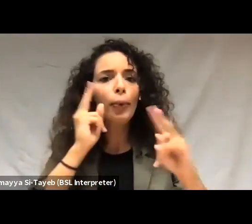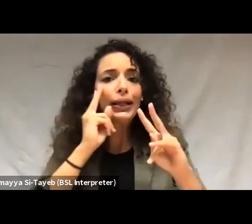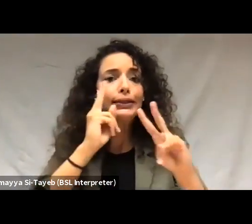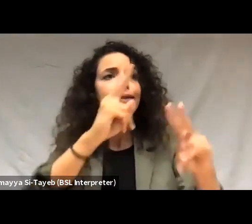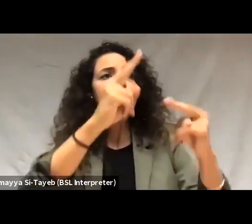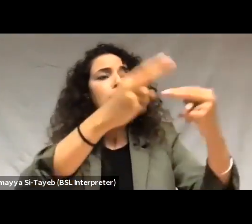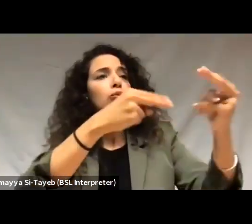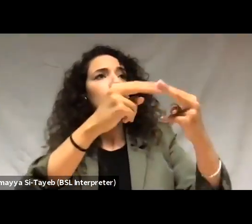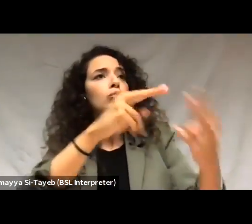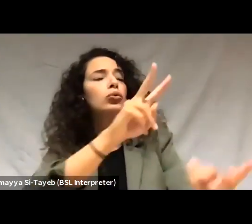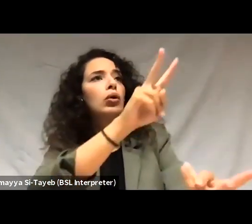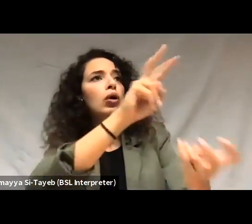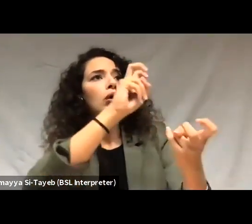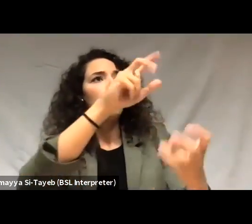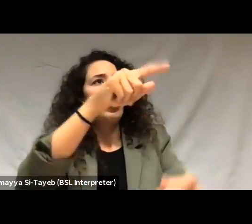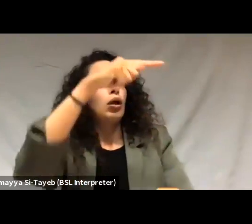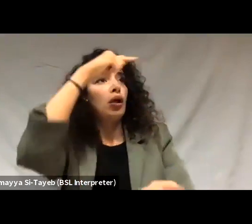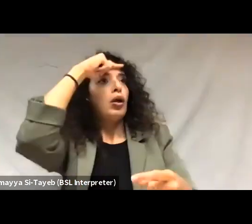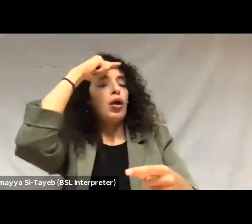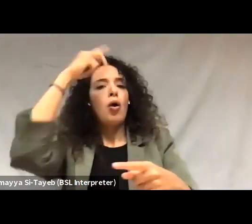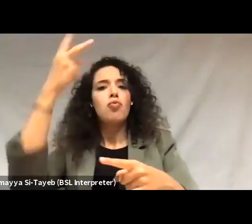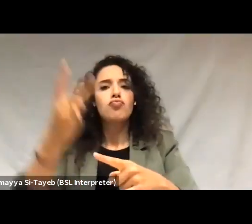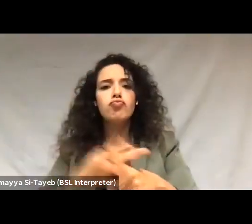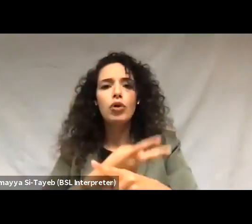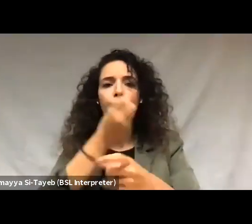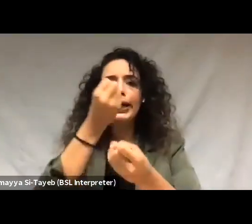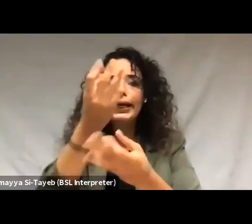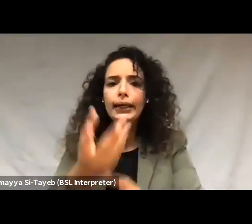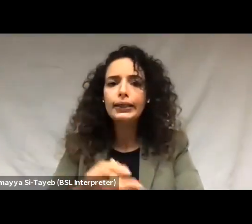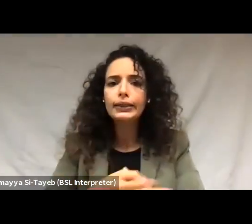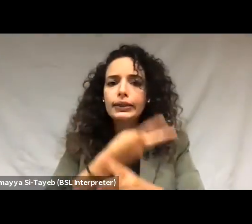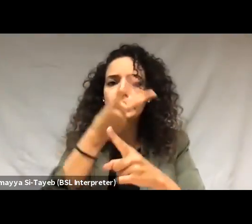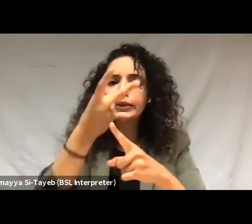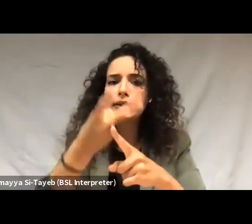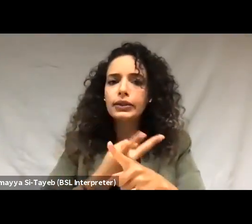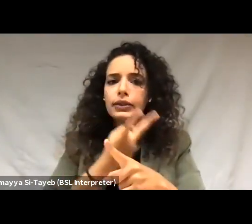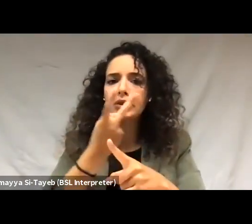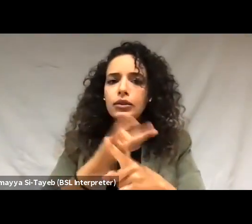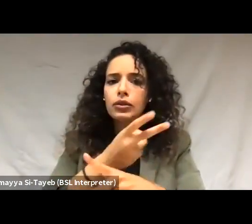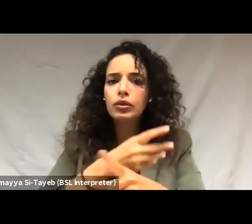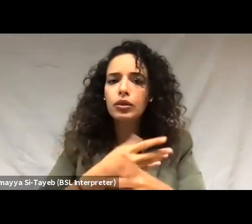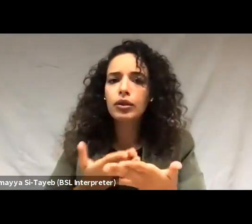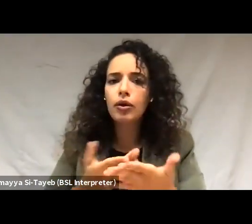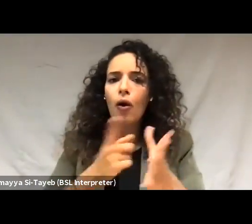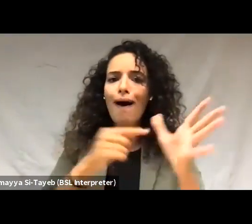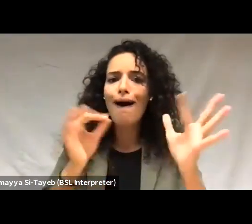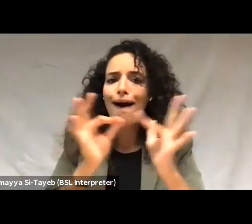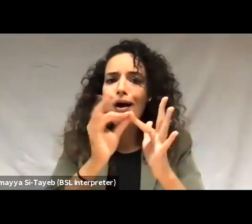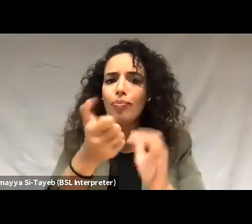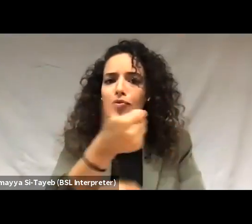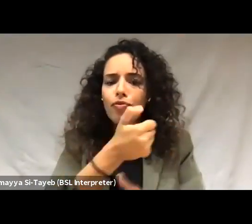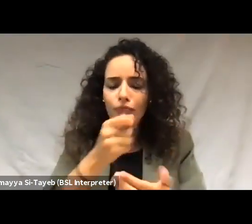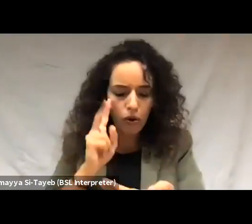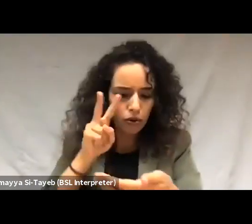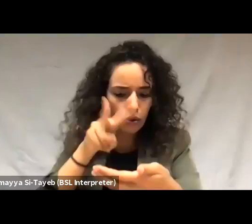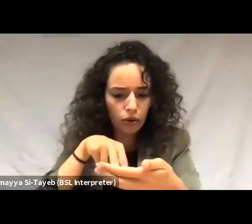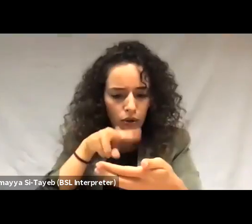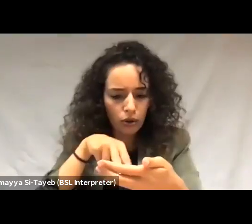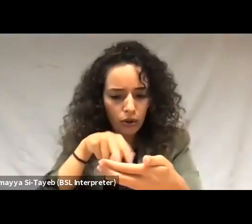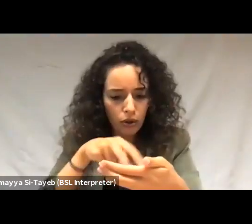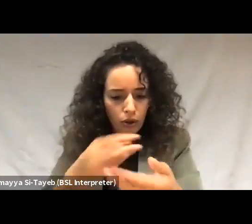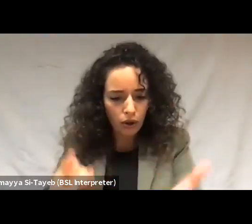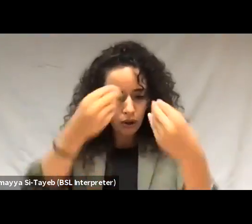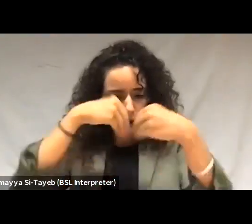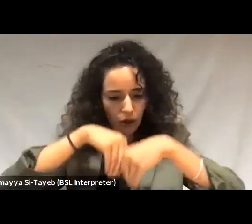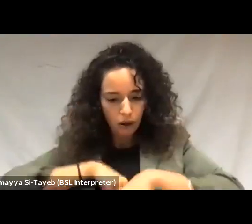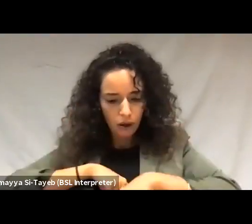on a sort of on the news app that they have. And they were starting to repeat this information to him. And